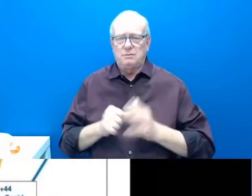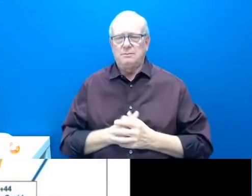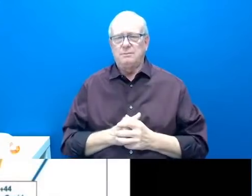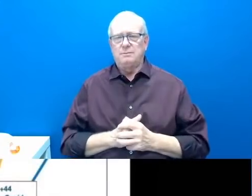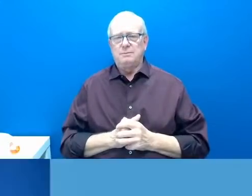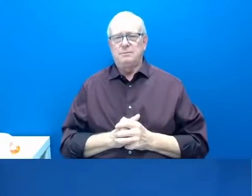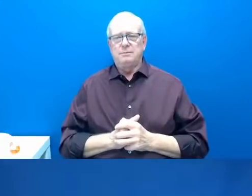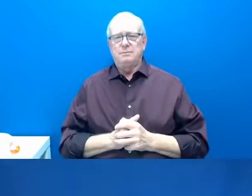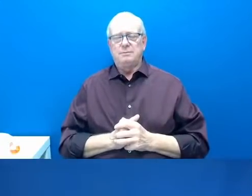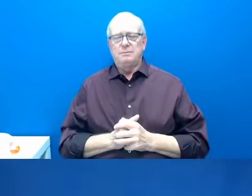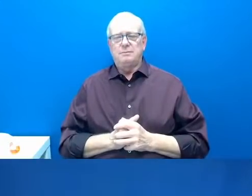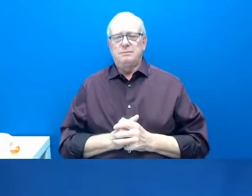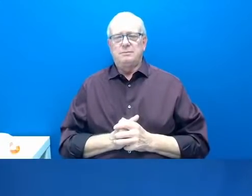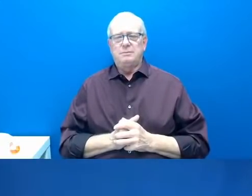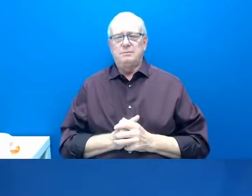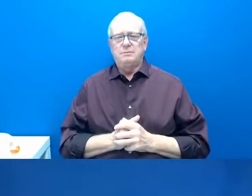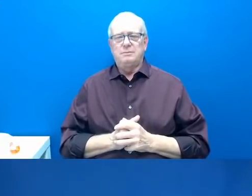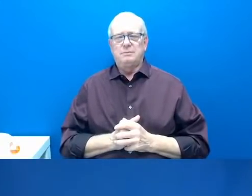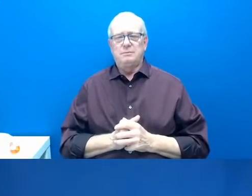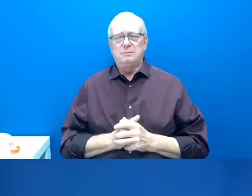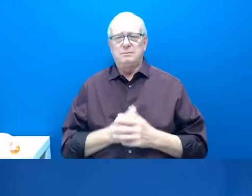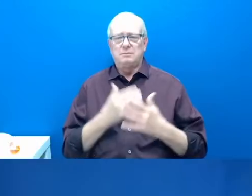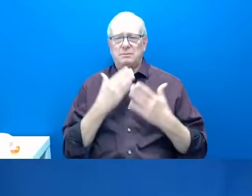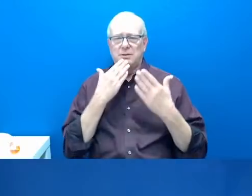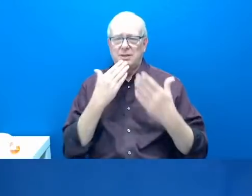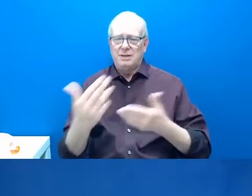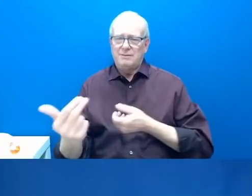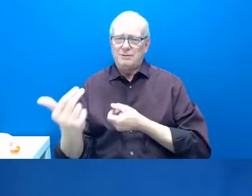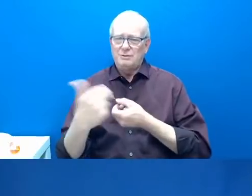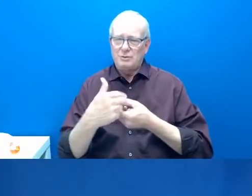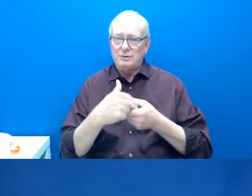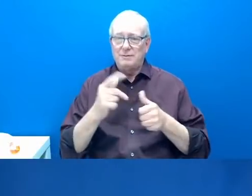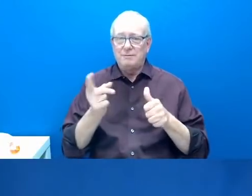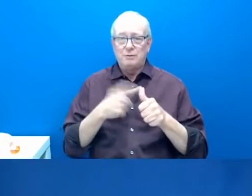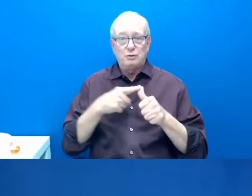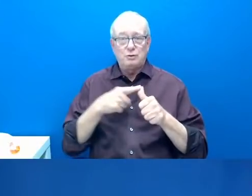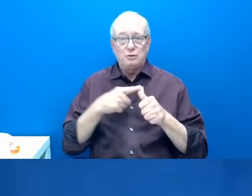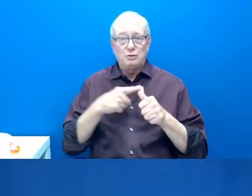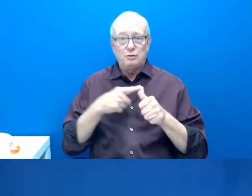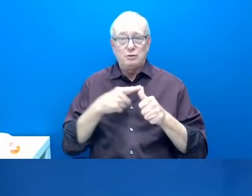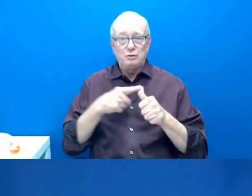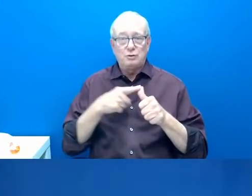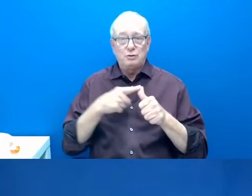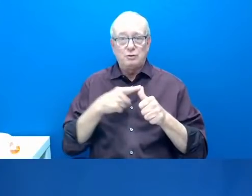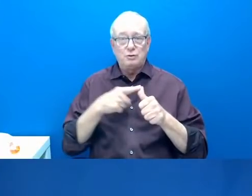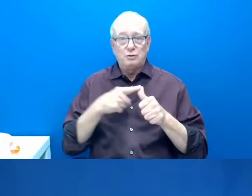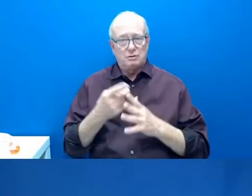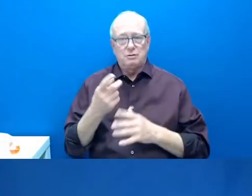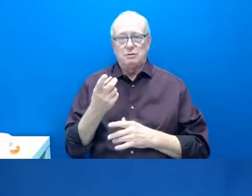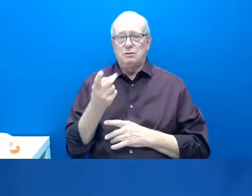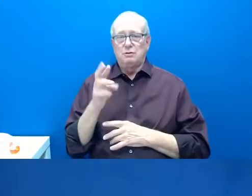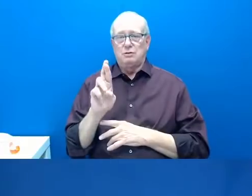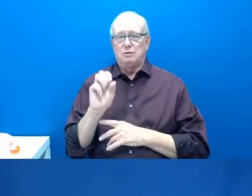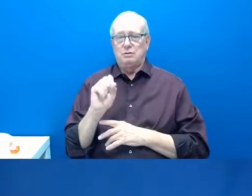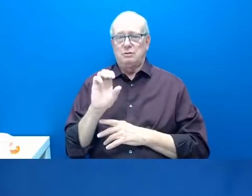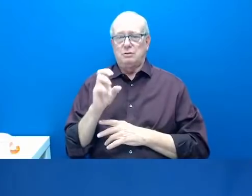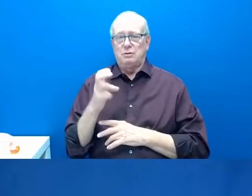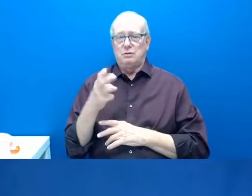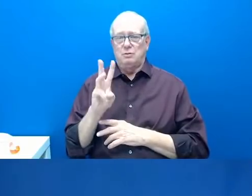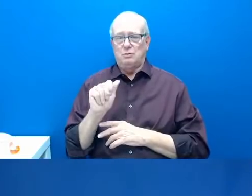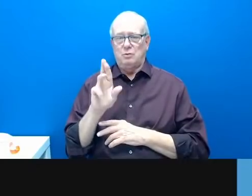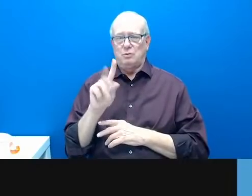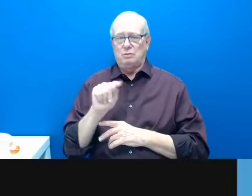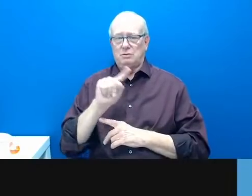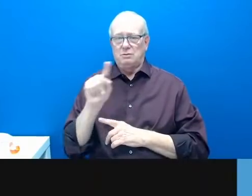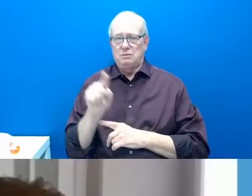Thank you, everyone, for joining us. I would like to bring Dr. Schwartz into the conversation to start things off with an update on